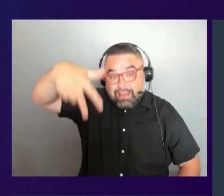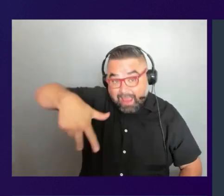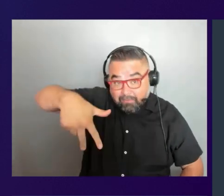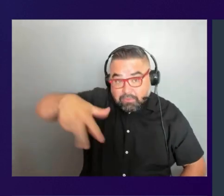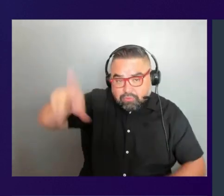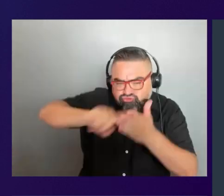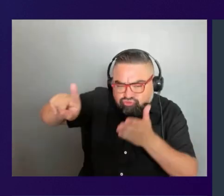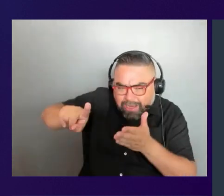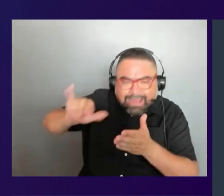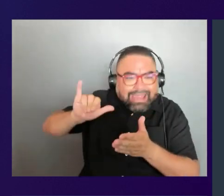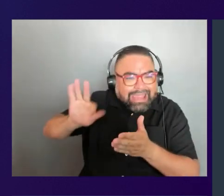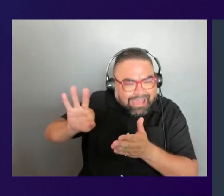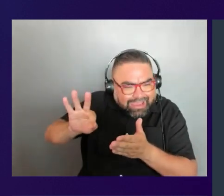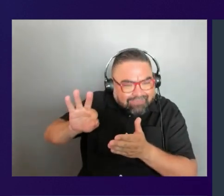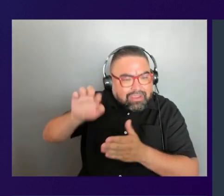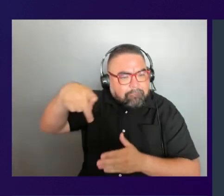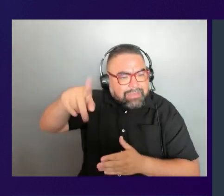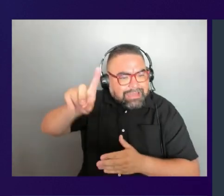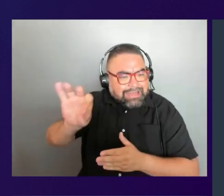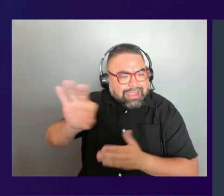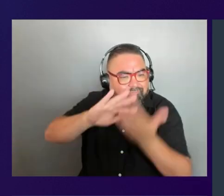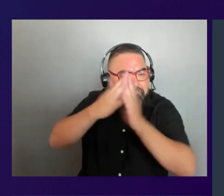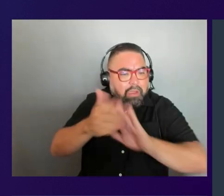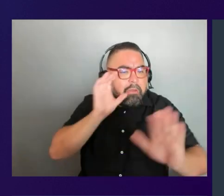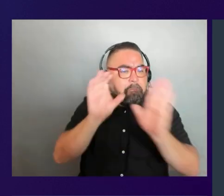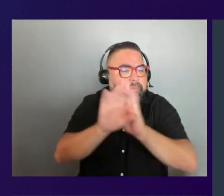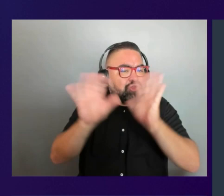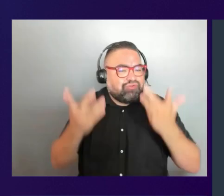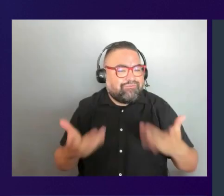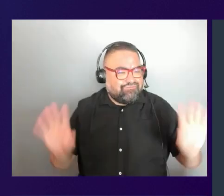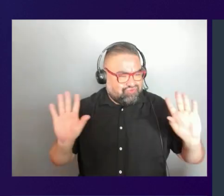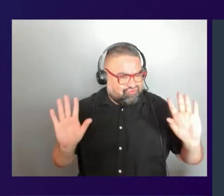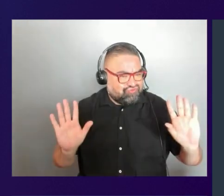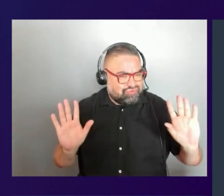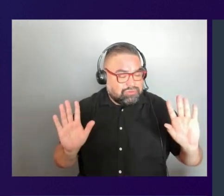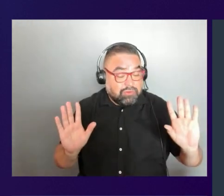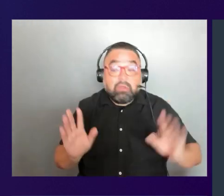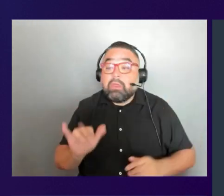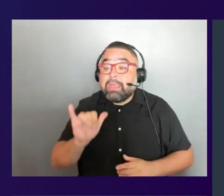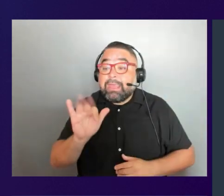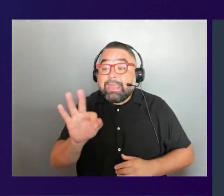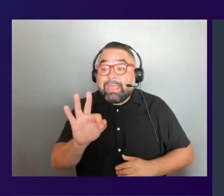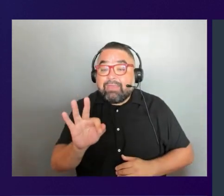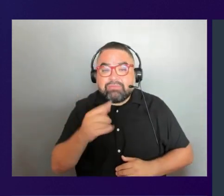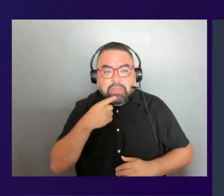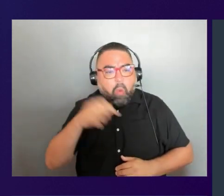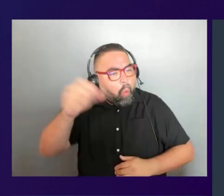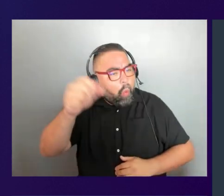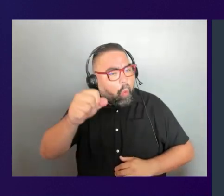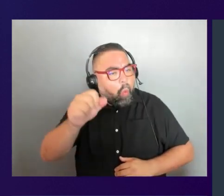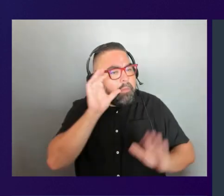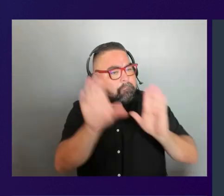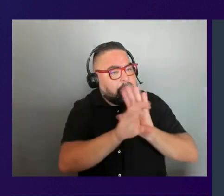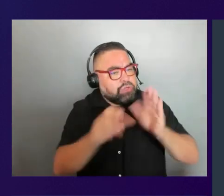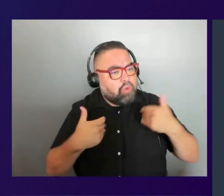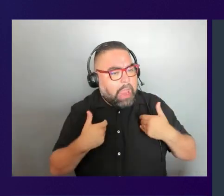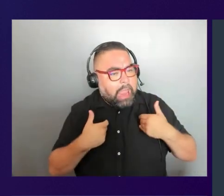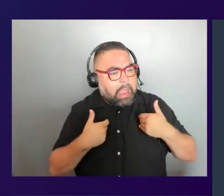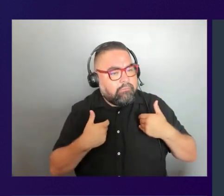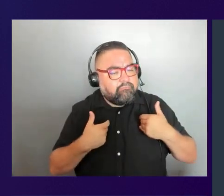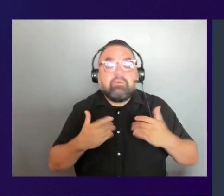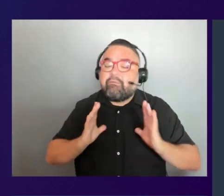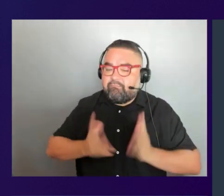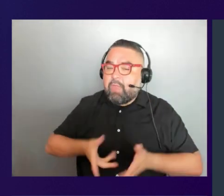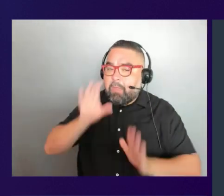into images. So if it responds with, yes, I already have the image there, it'll just return that image to the application.